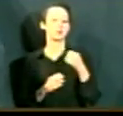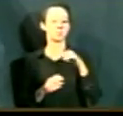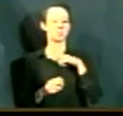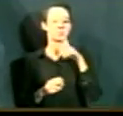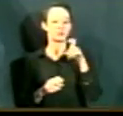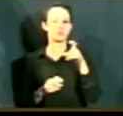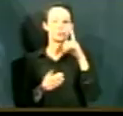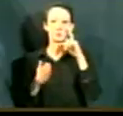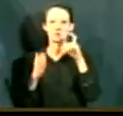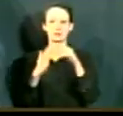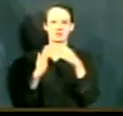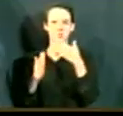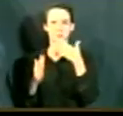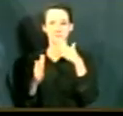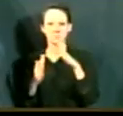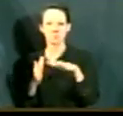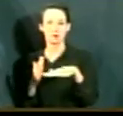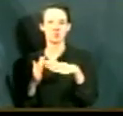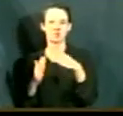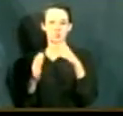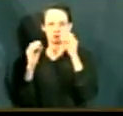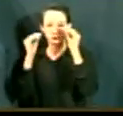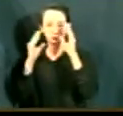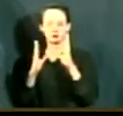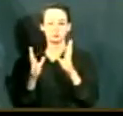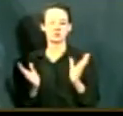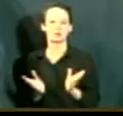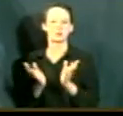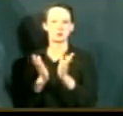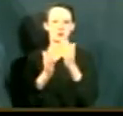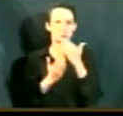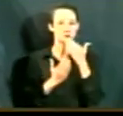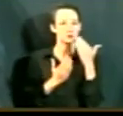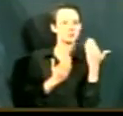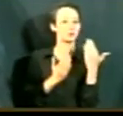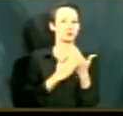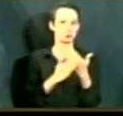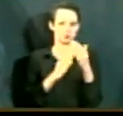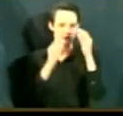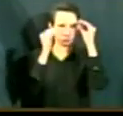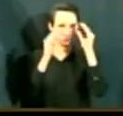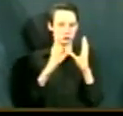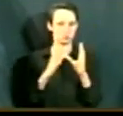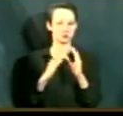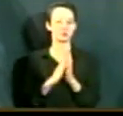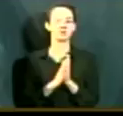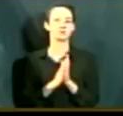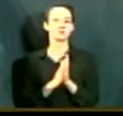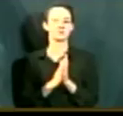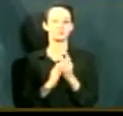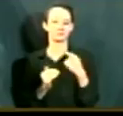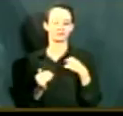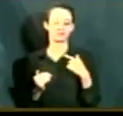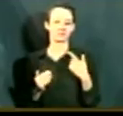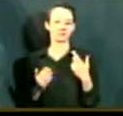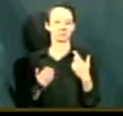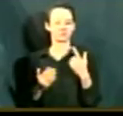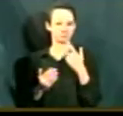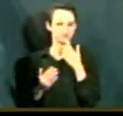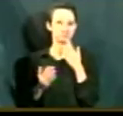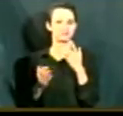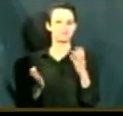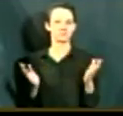coach that, and that is what the evaluation tool is supposed to be, rather than punitive. So I just encourage us as we have